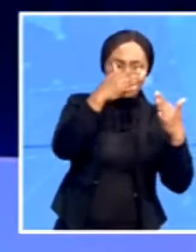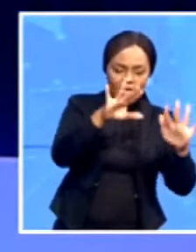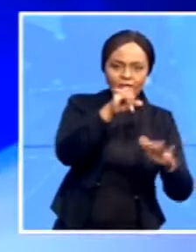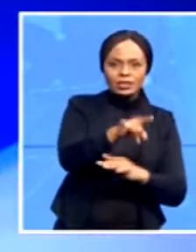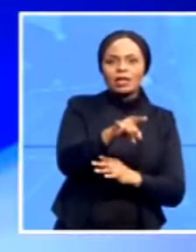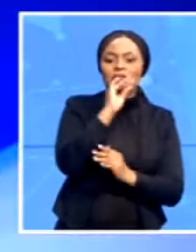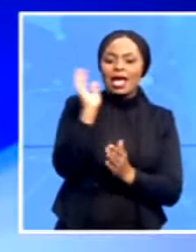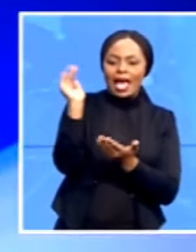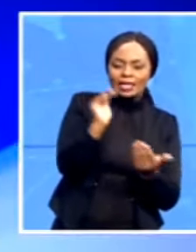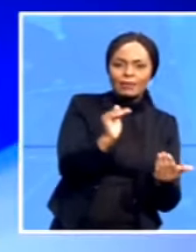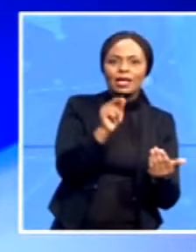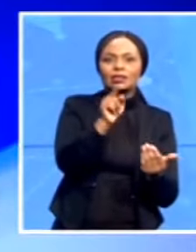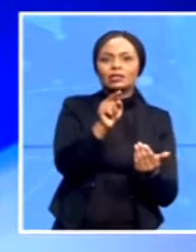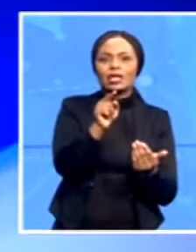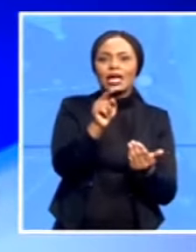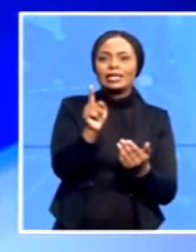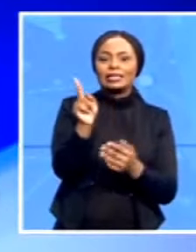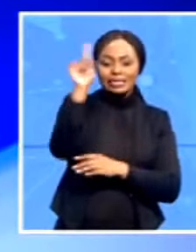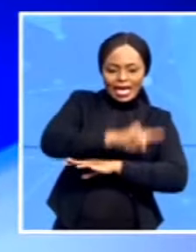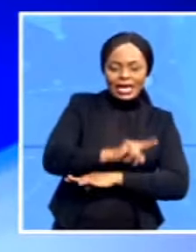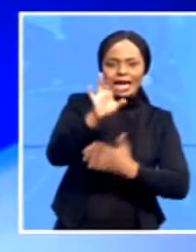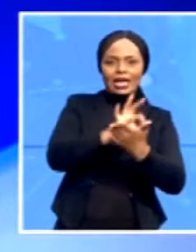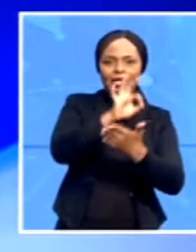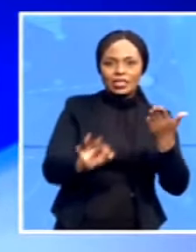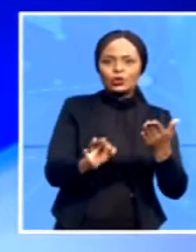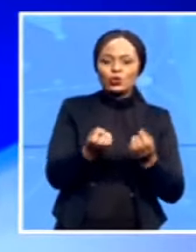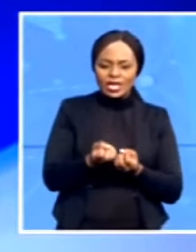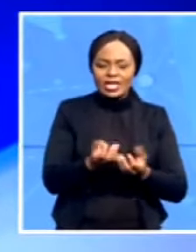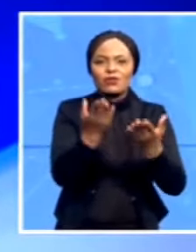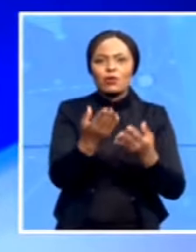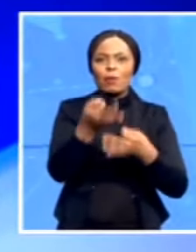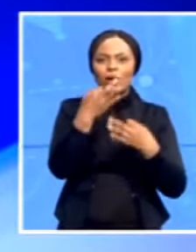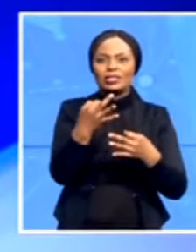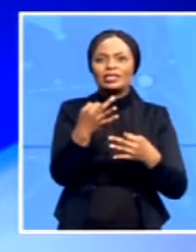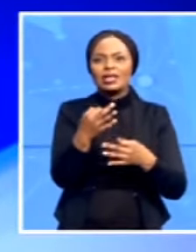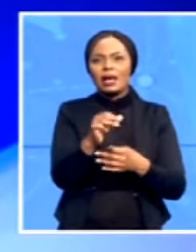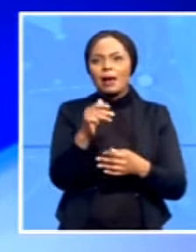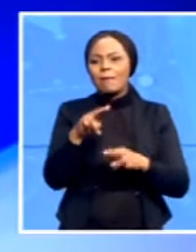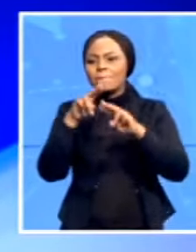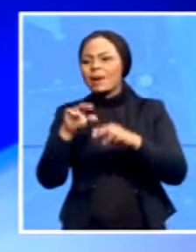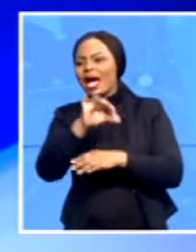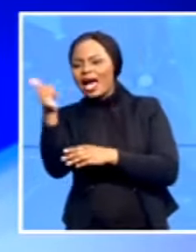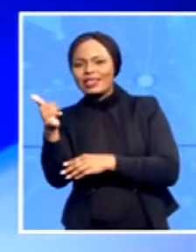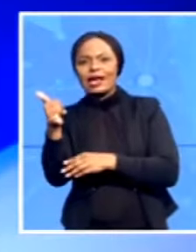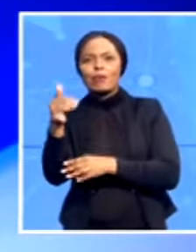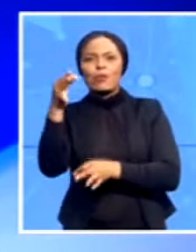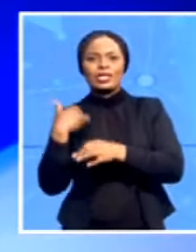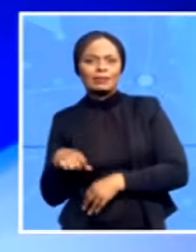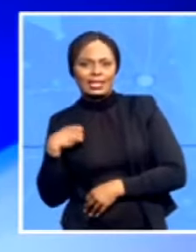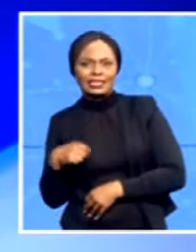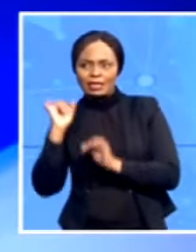having ballot papers that are belonging to another municipality in another municipality. So it helps in terms of just making sure